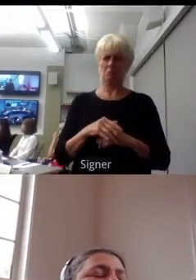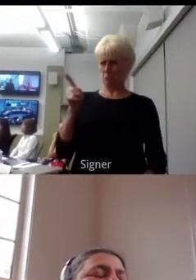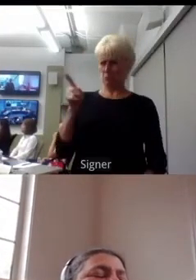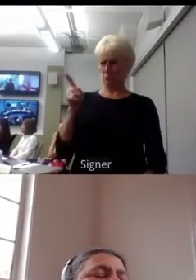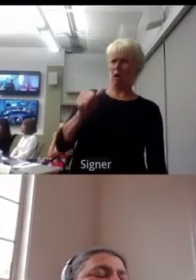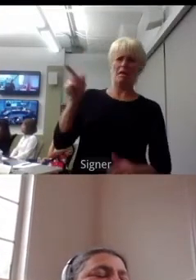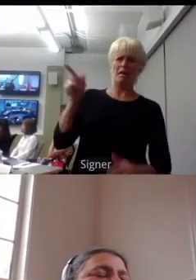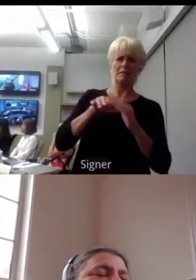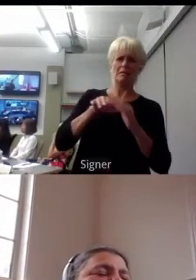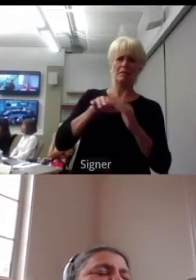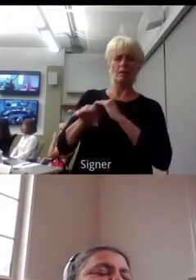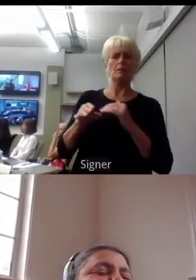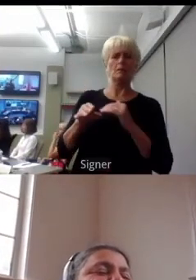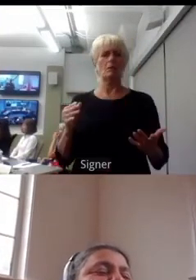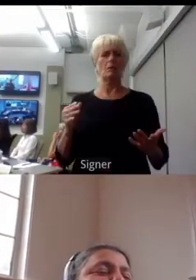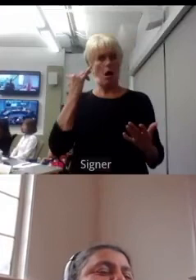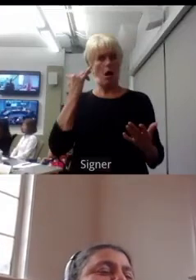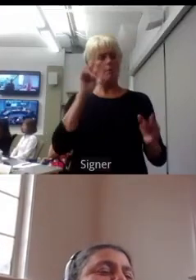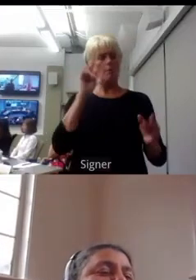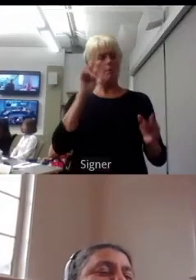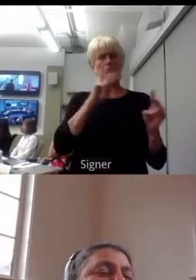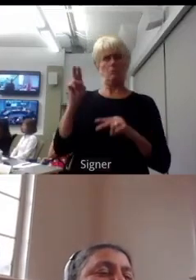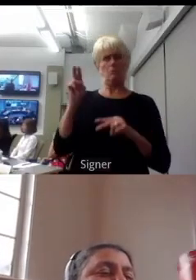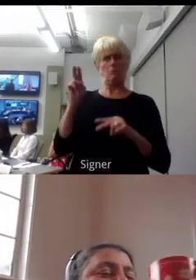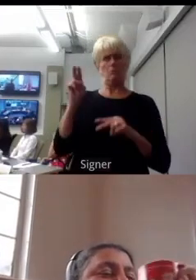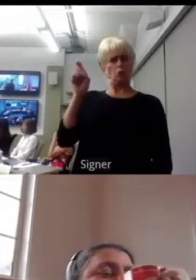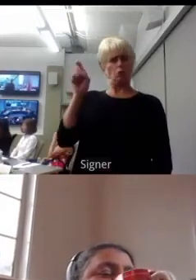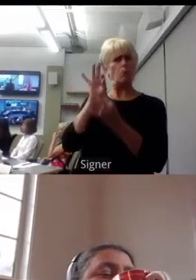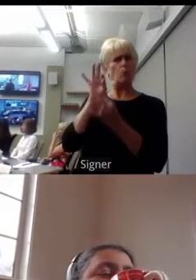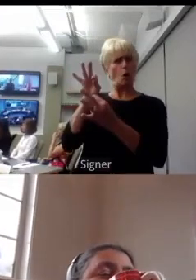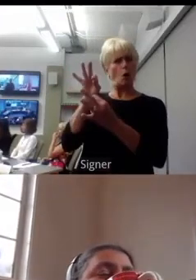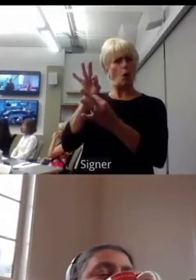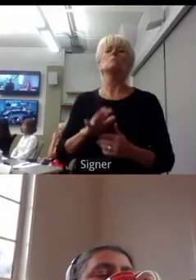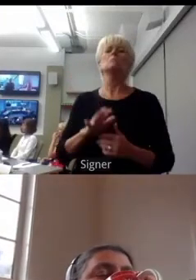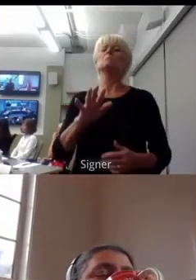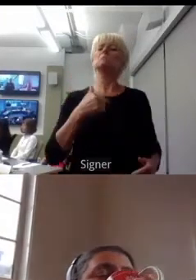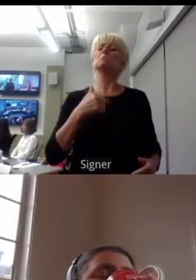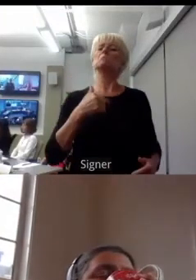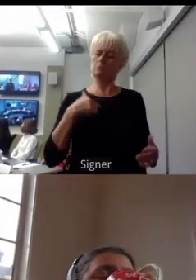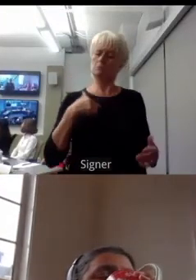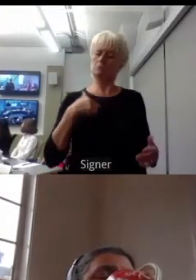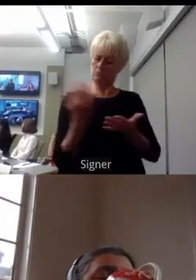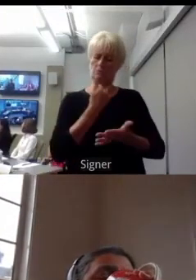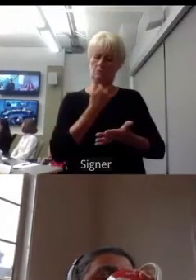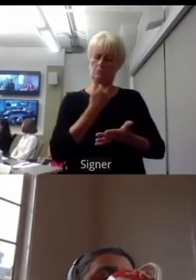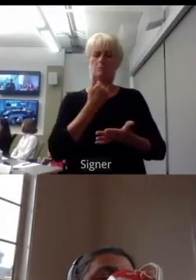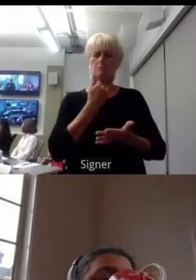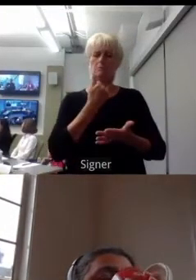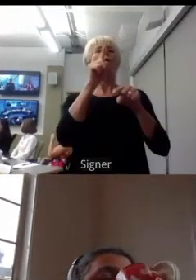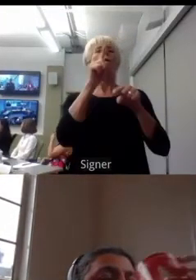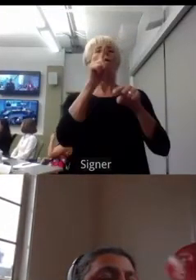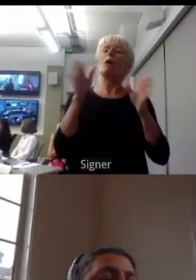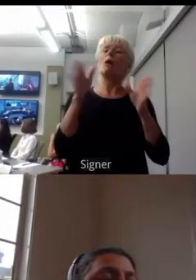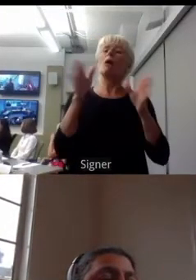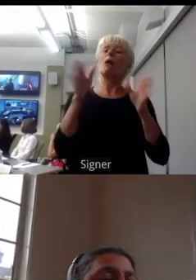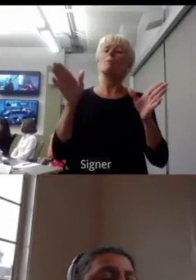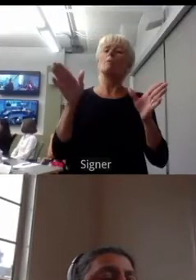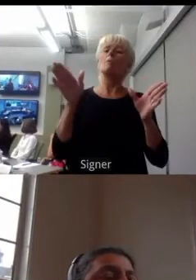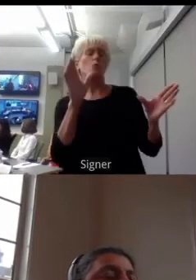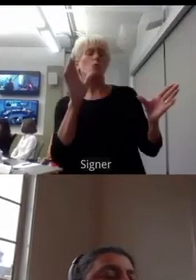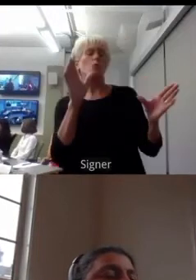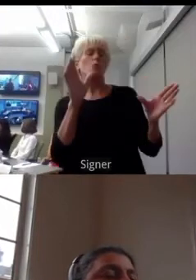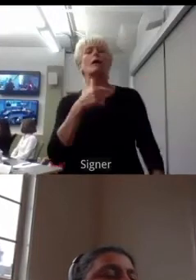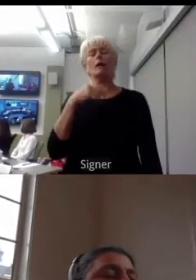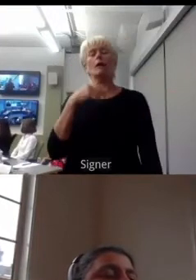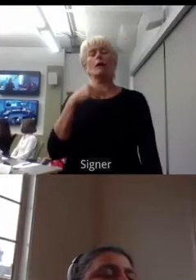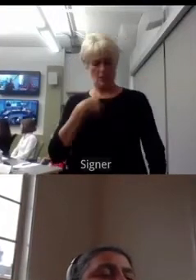I took that on at every opportunity, publicly and privately, and said, we're going to embark on this journey to try to make things more accessible.